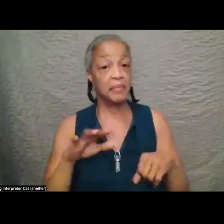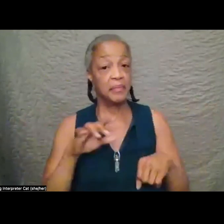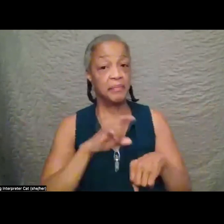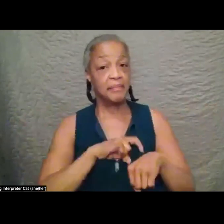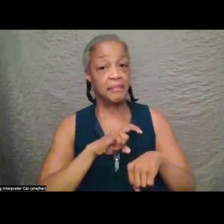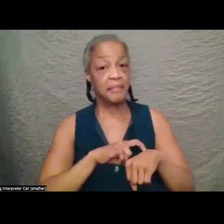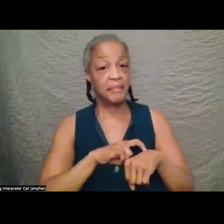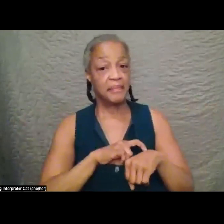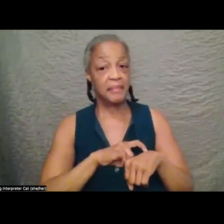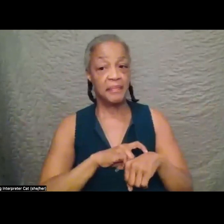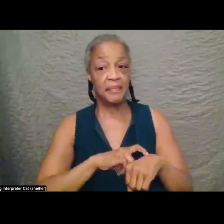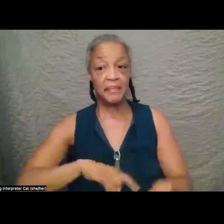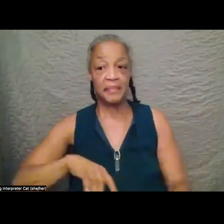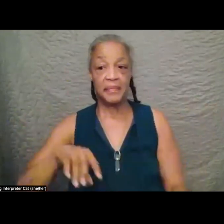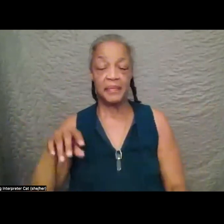57.